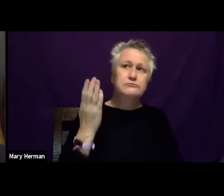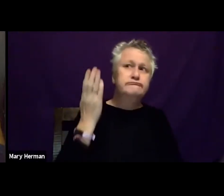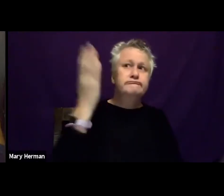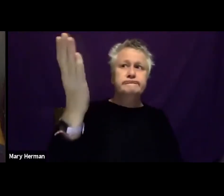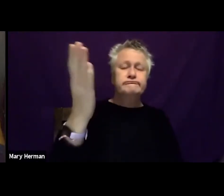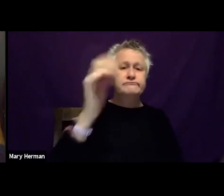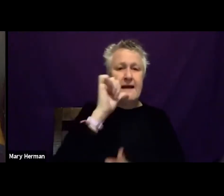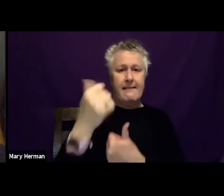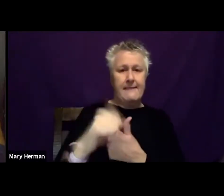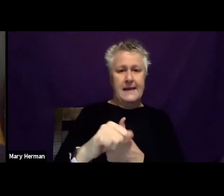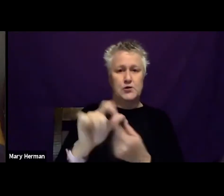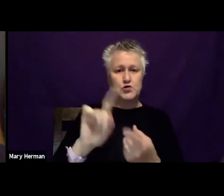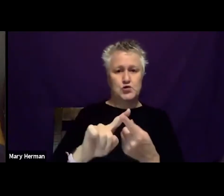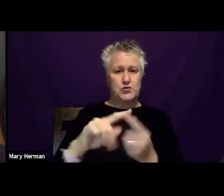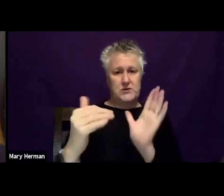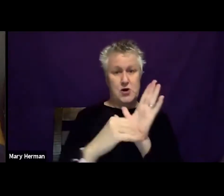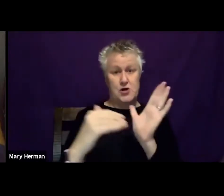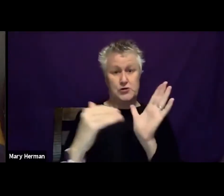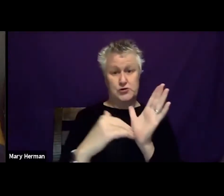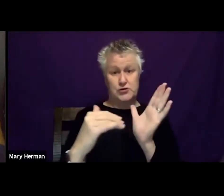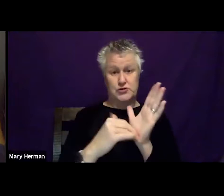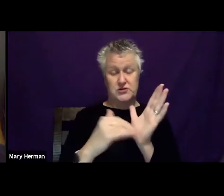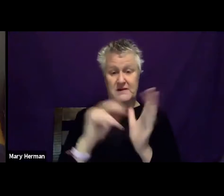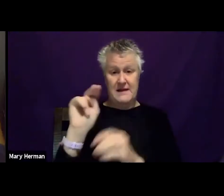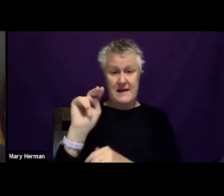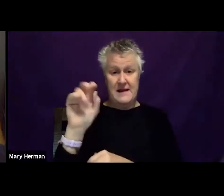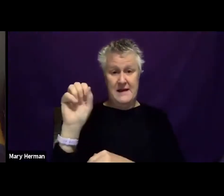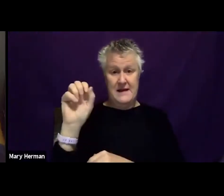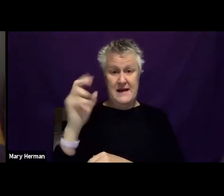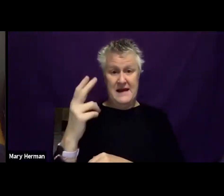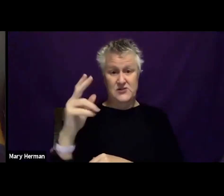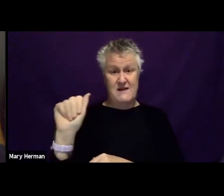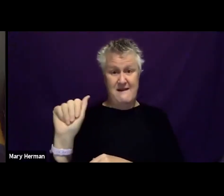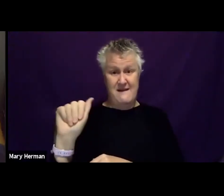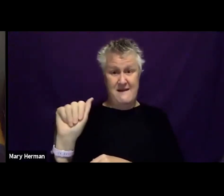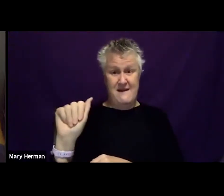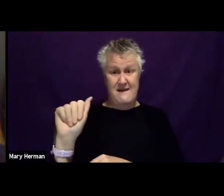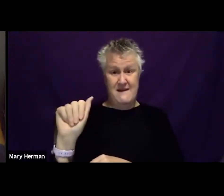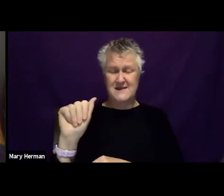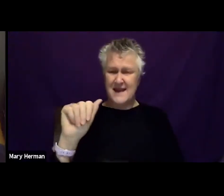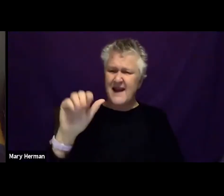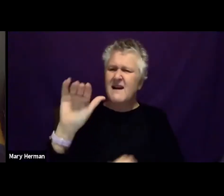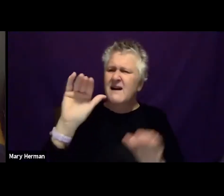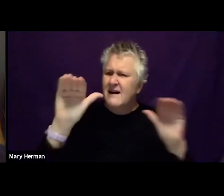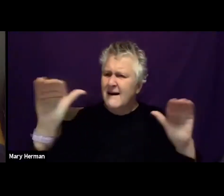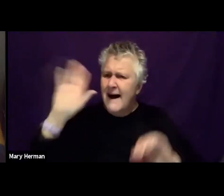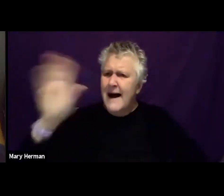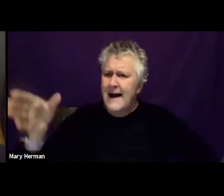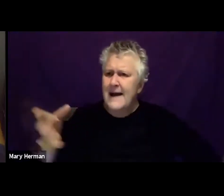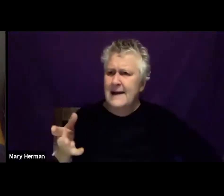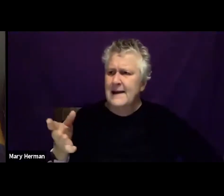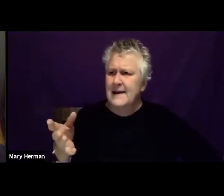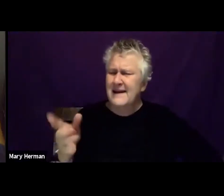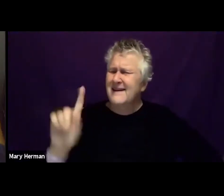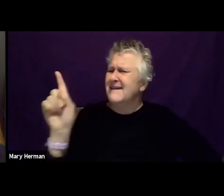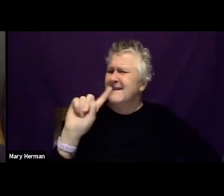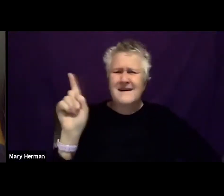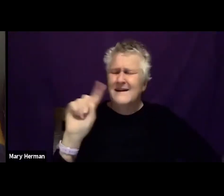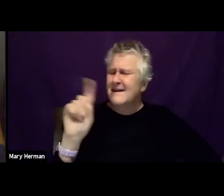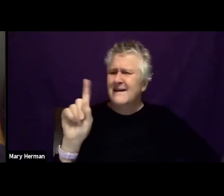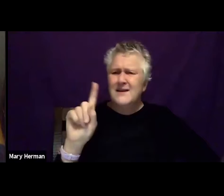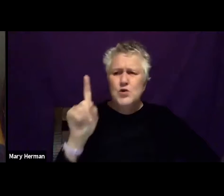the NHS to say, hi, please don't do this. We've not told you to do this. Why are you doing that? It's